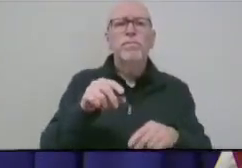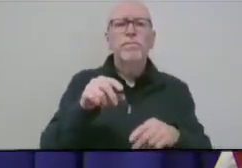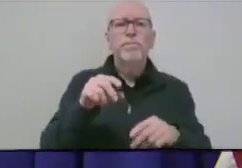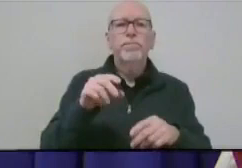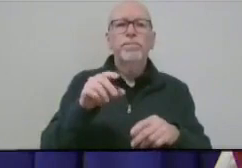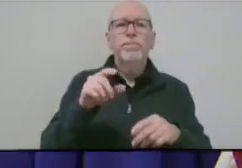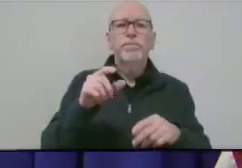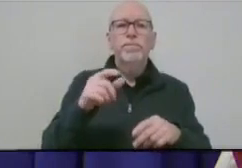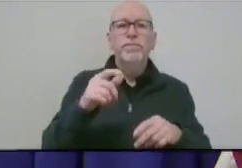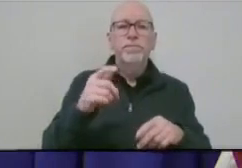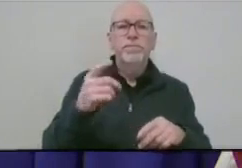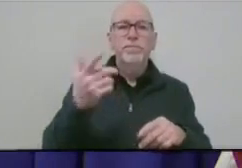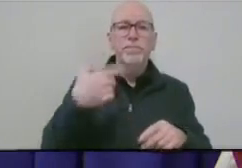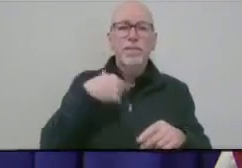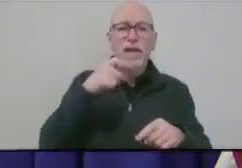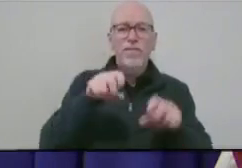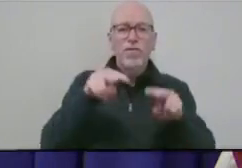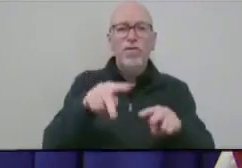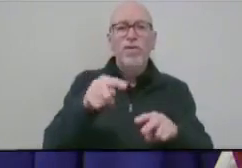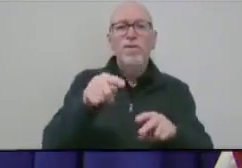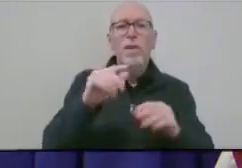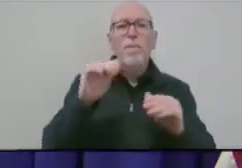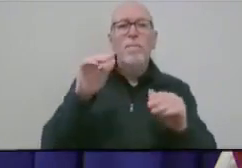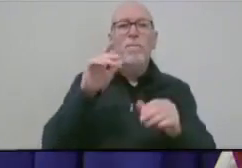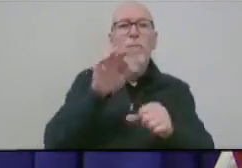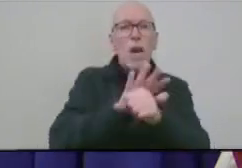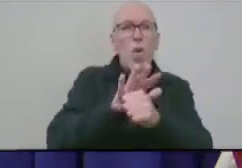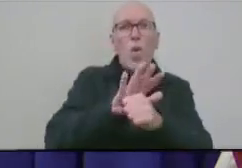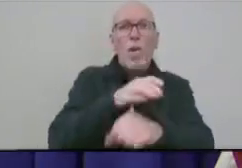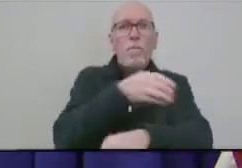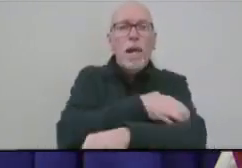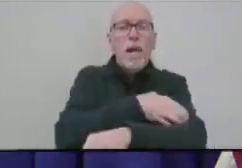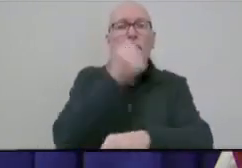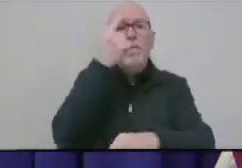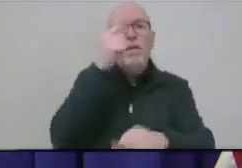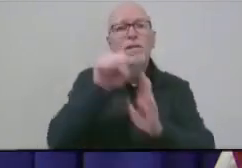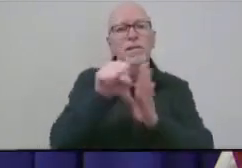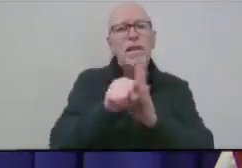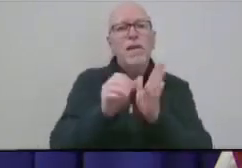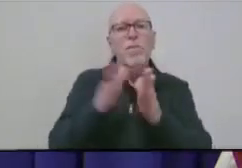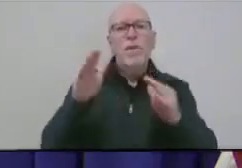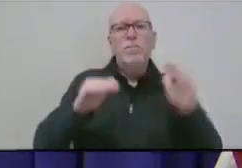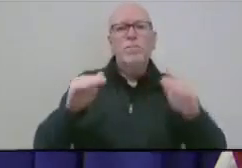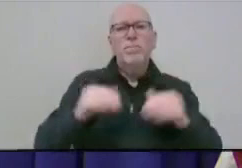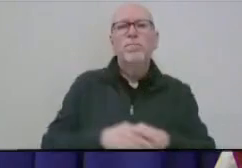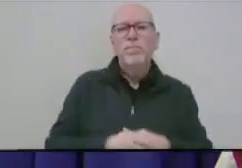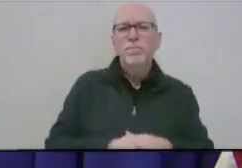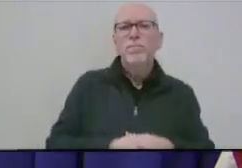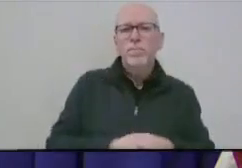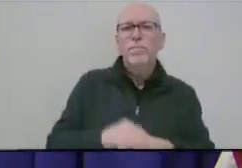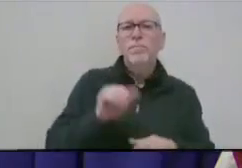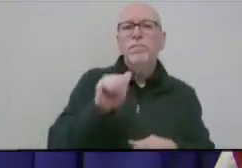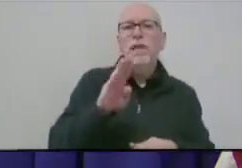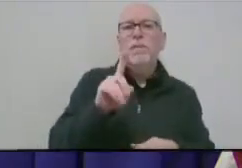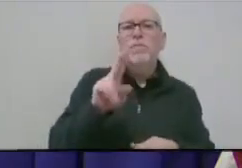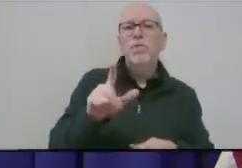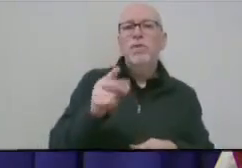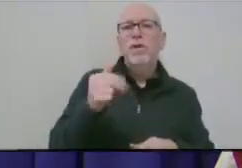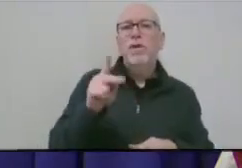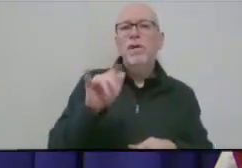locally, balanced from a statewide approach. Abdul Hakim Shabazz, Indy Politics. Afternoon,